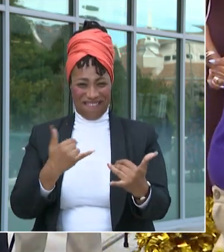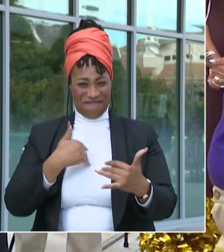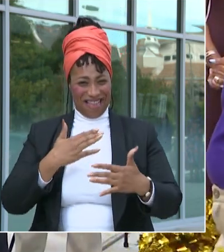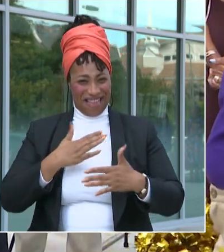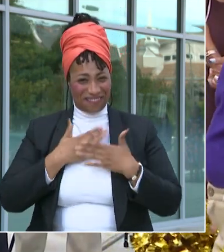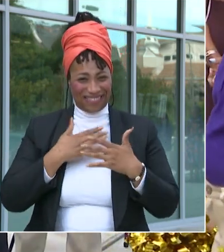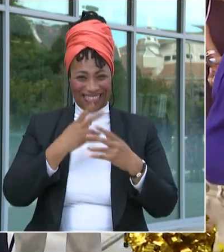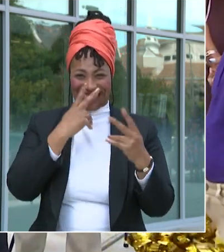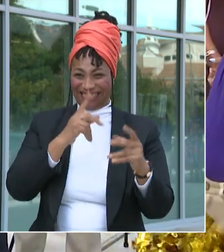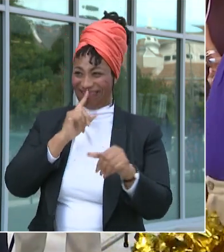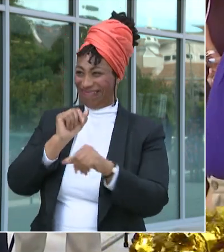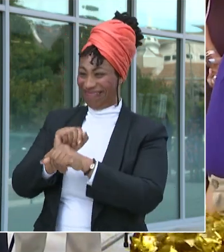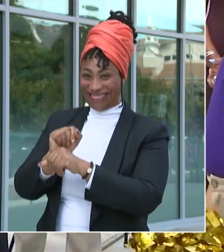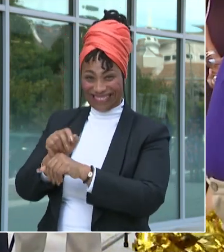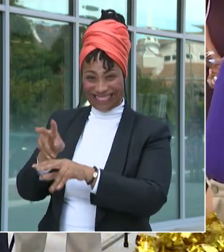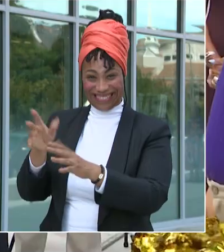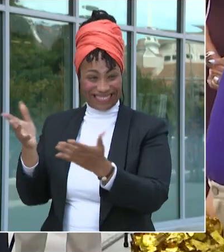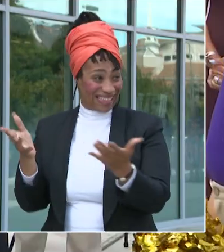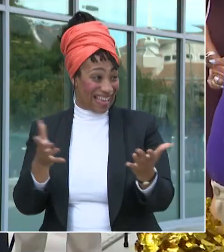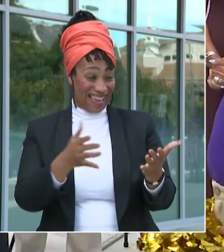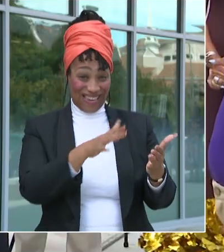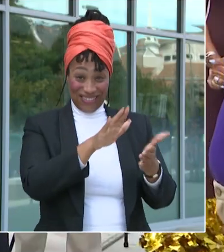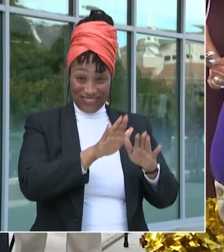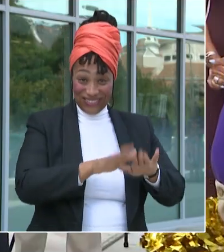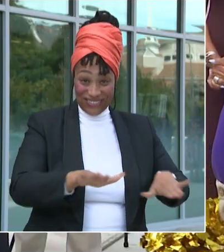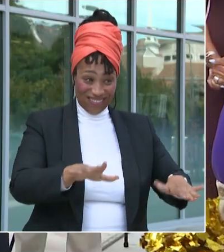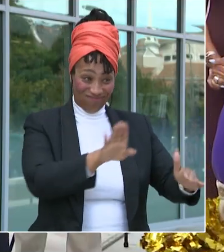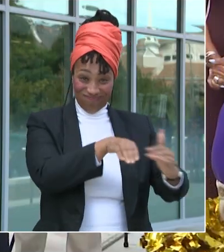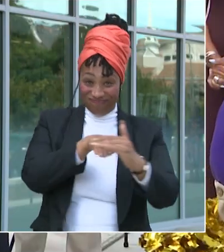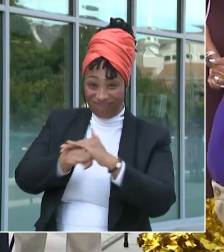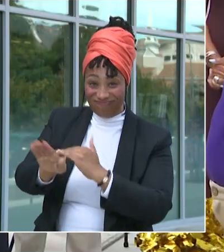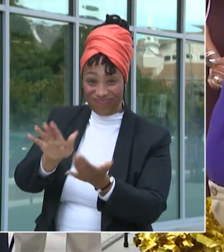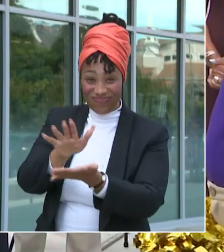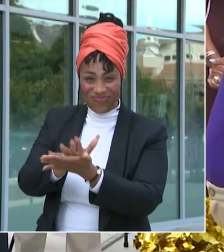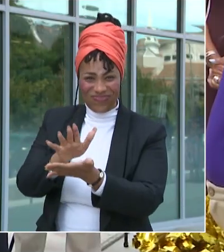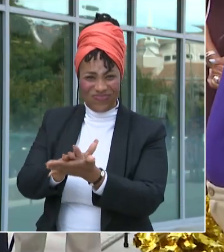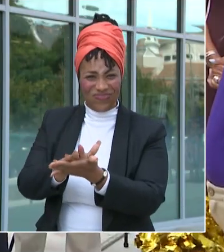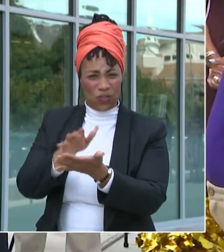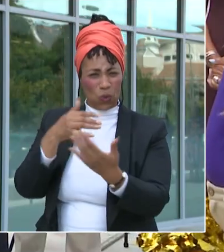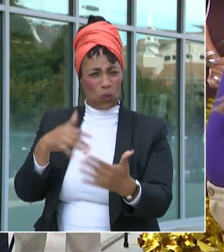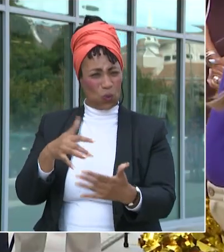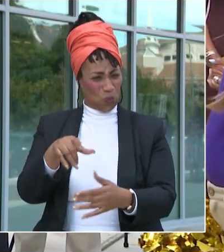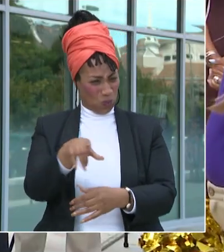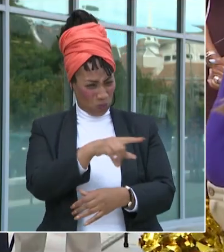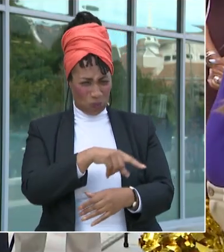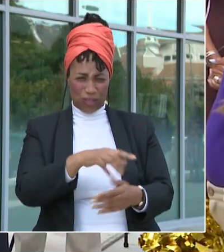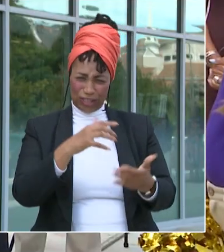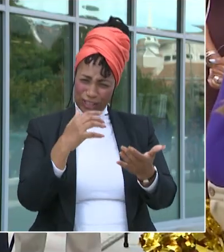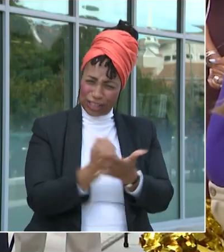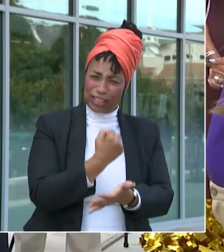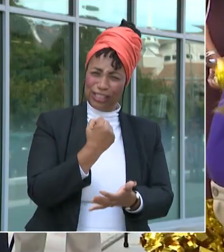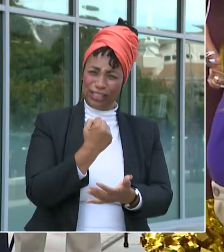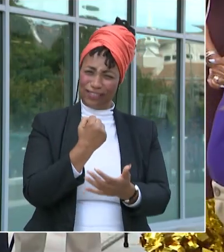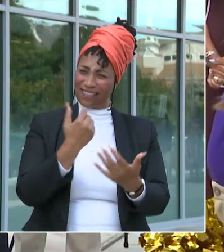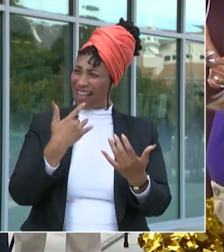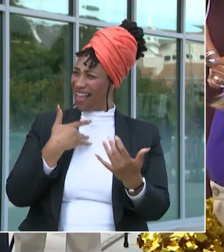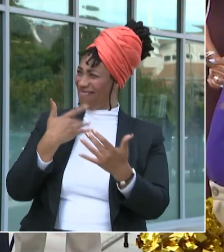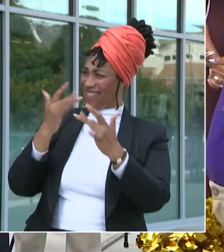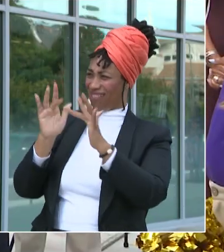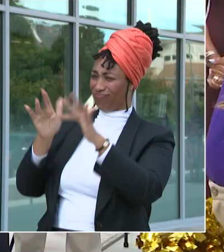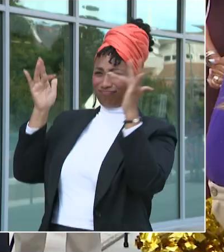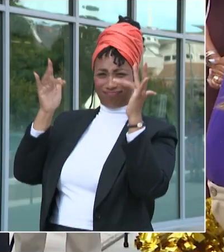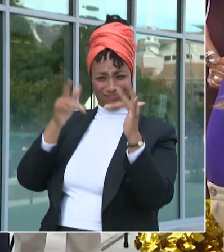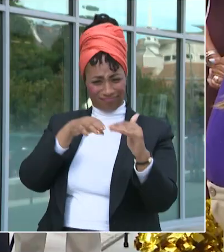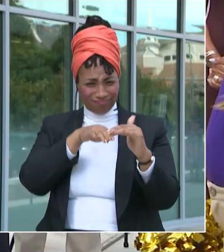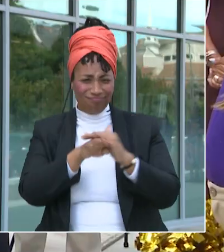be able to walk into a building for which they deserve, a building that sets them up for success, a building for which they have pride in,